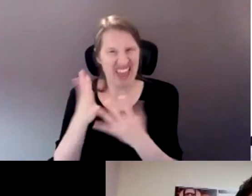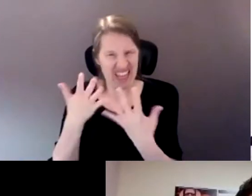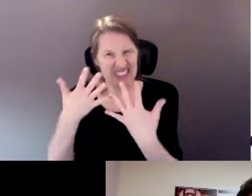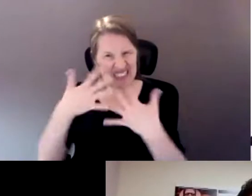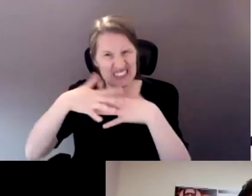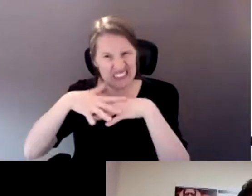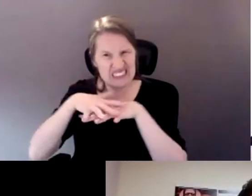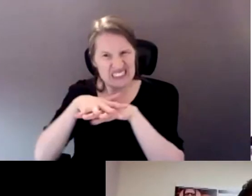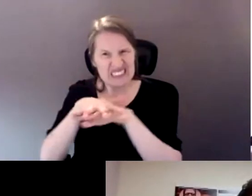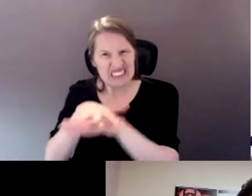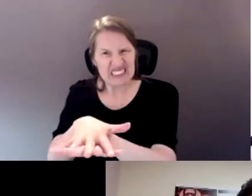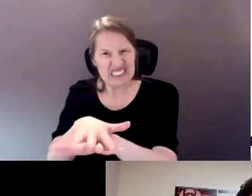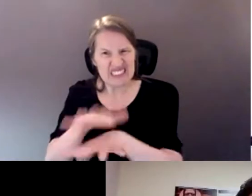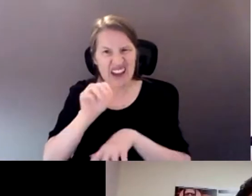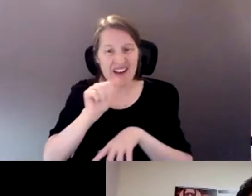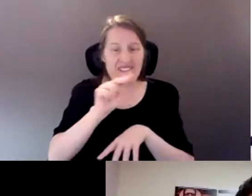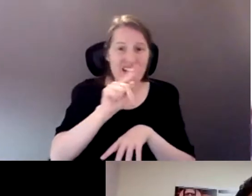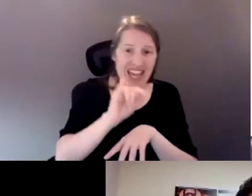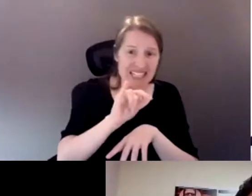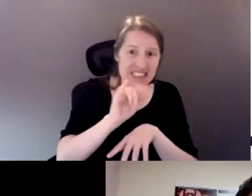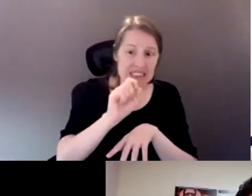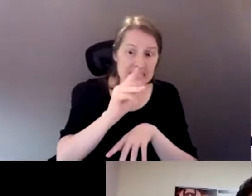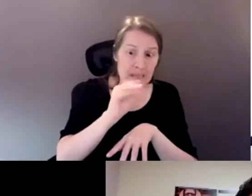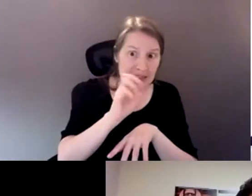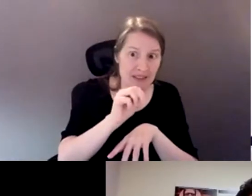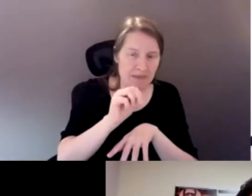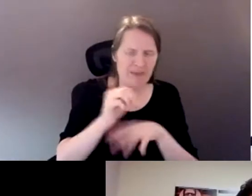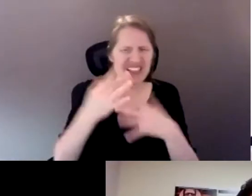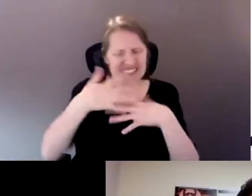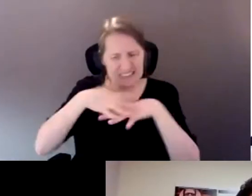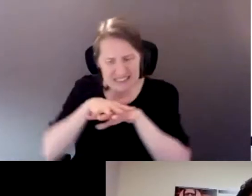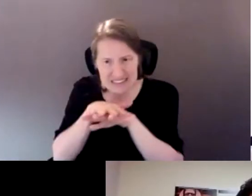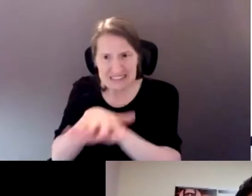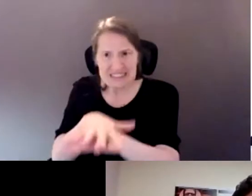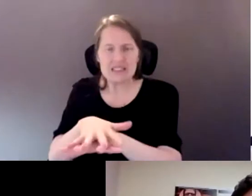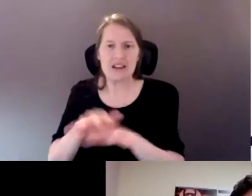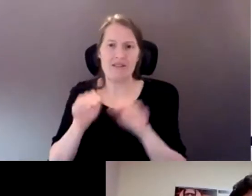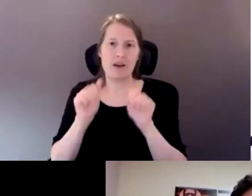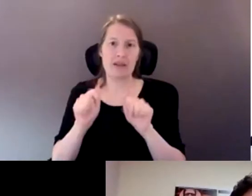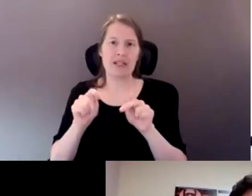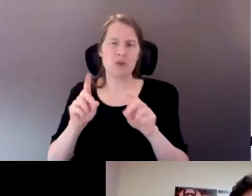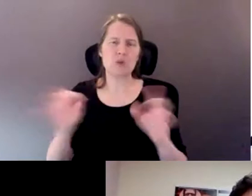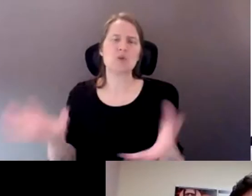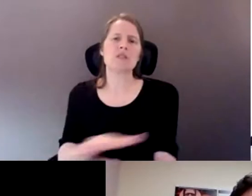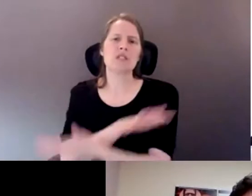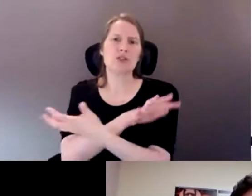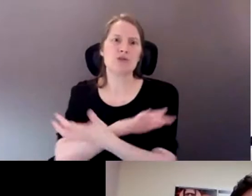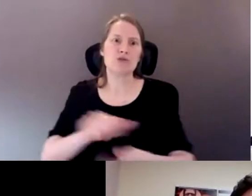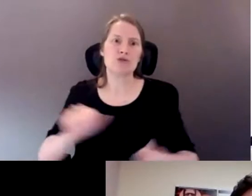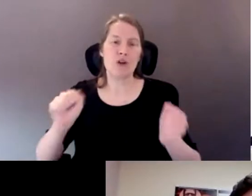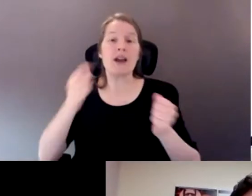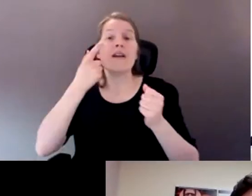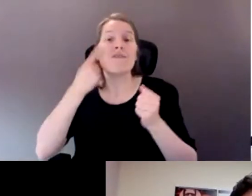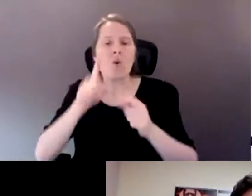capacity of anti-Semitism or of the capacity to wreak enormous destruction in the pursuit of